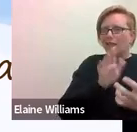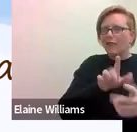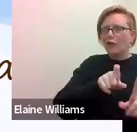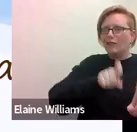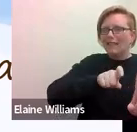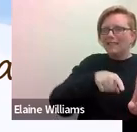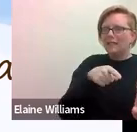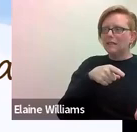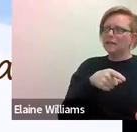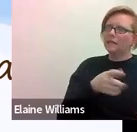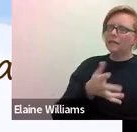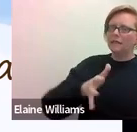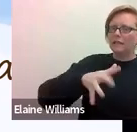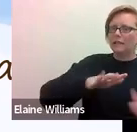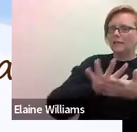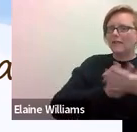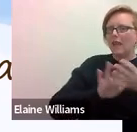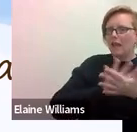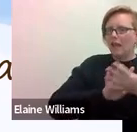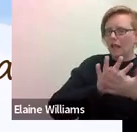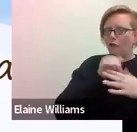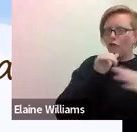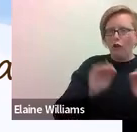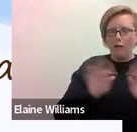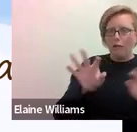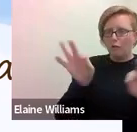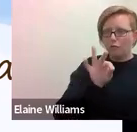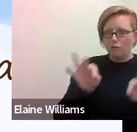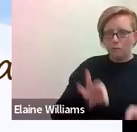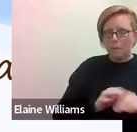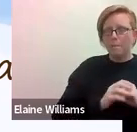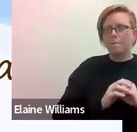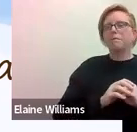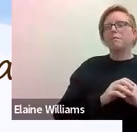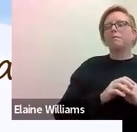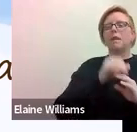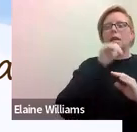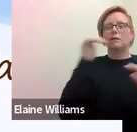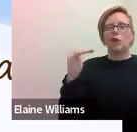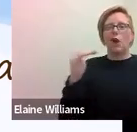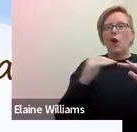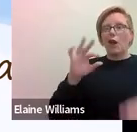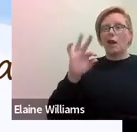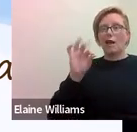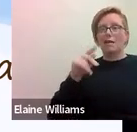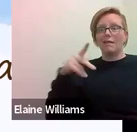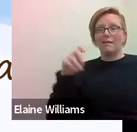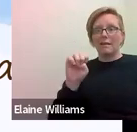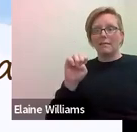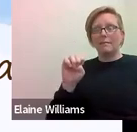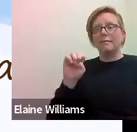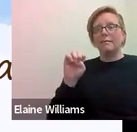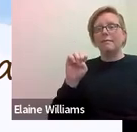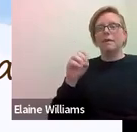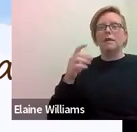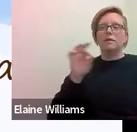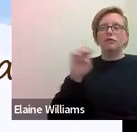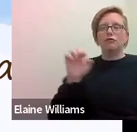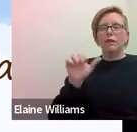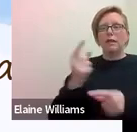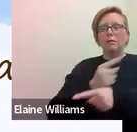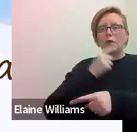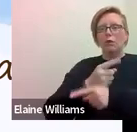defined. So it's not equivalent to a free appropriate public education.